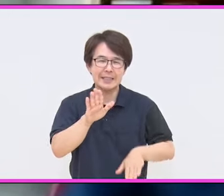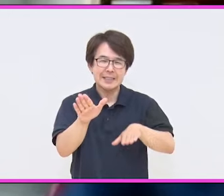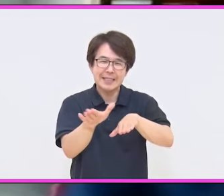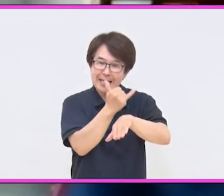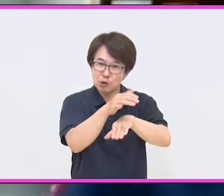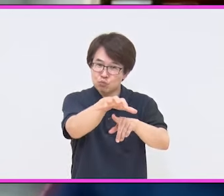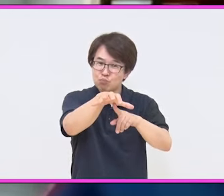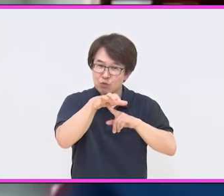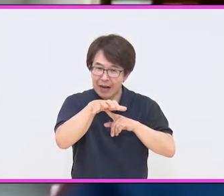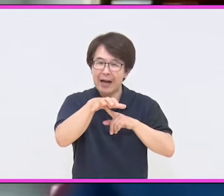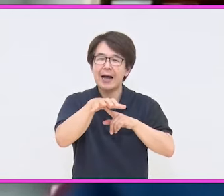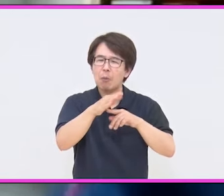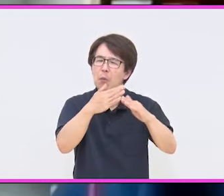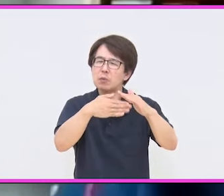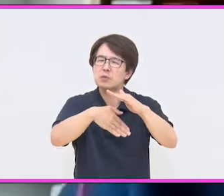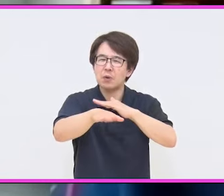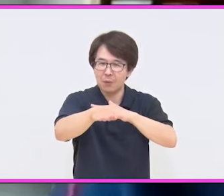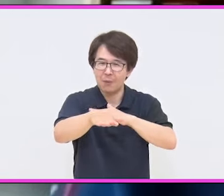from Japan